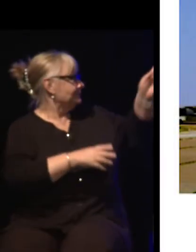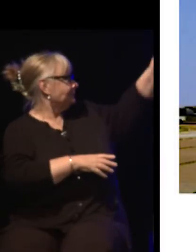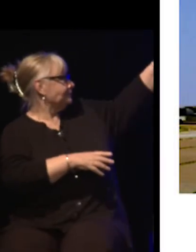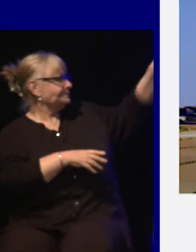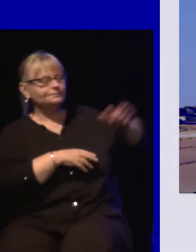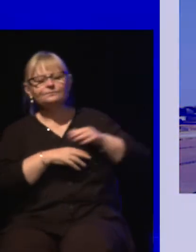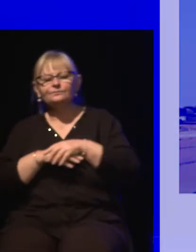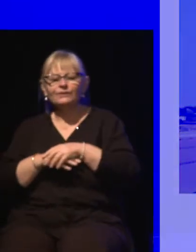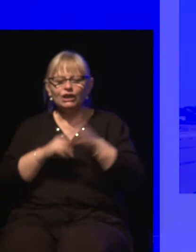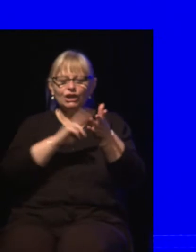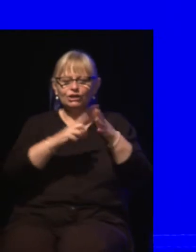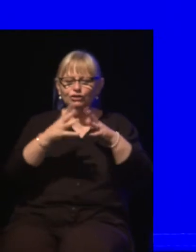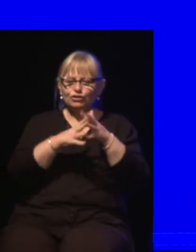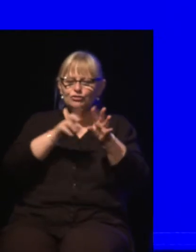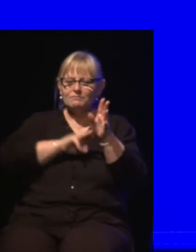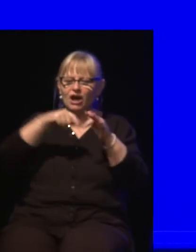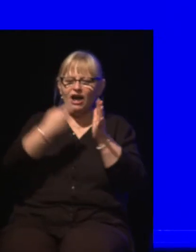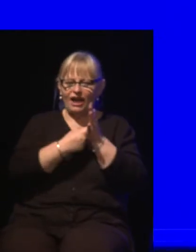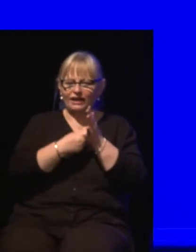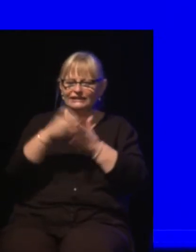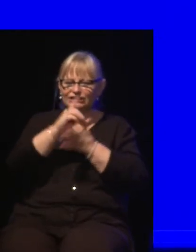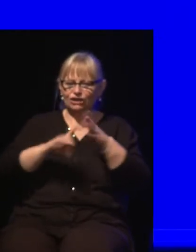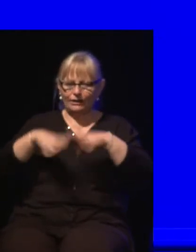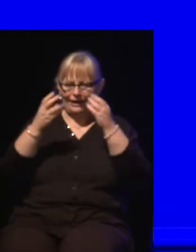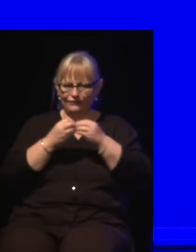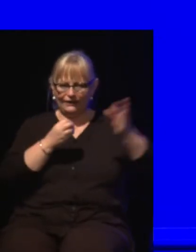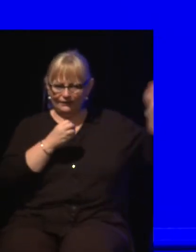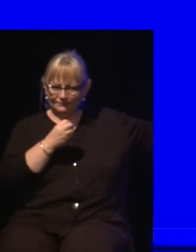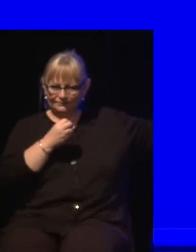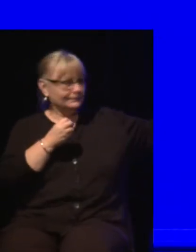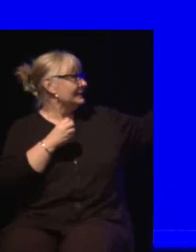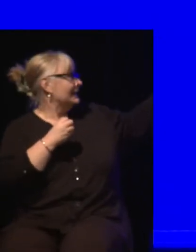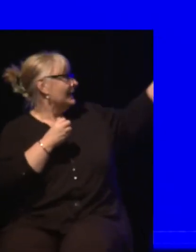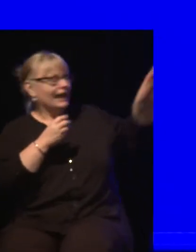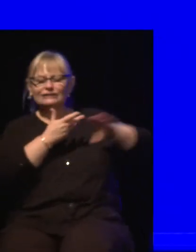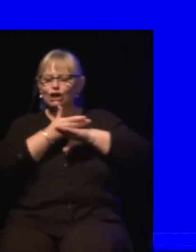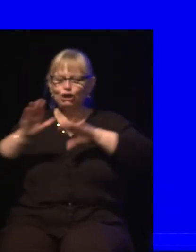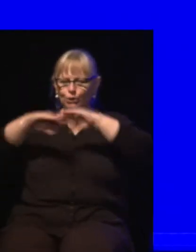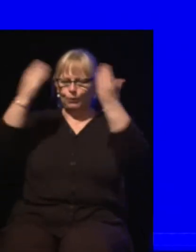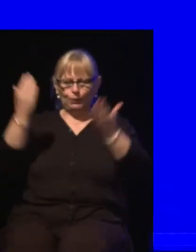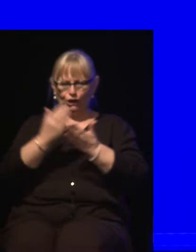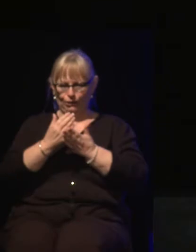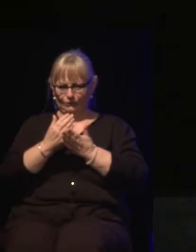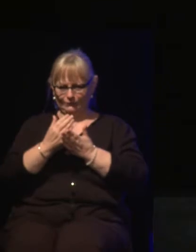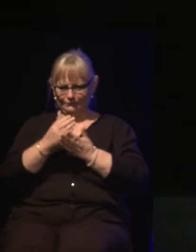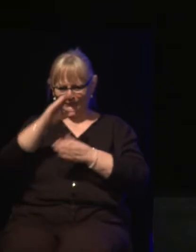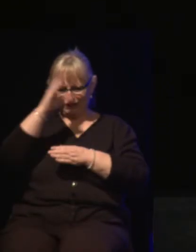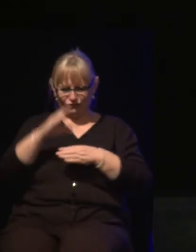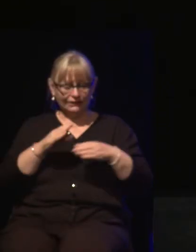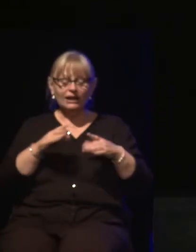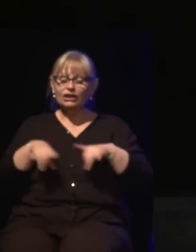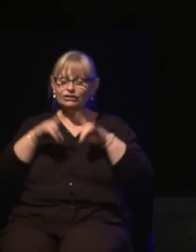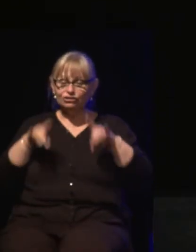who designed the whole city from scratch. New world city, new world country needs a new capital.